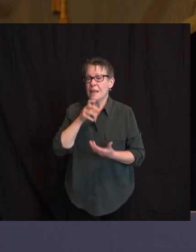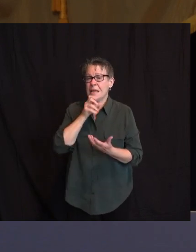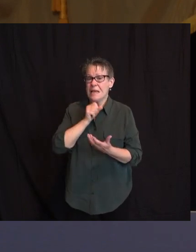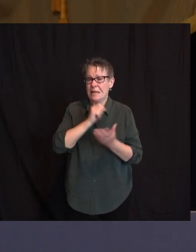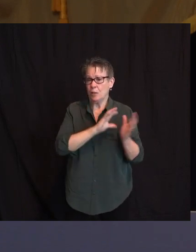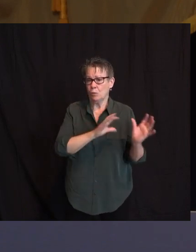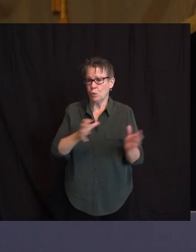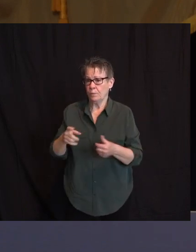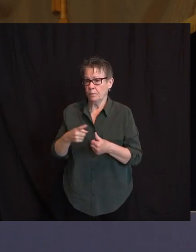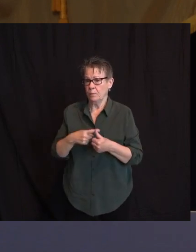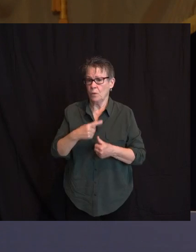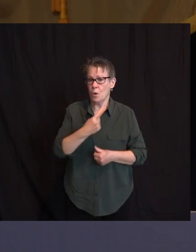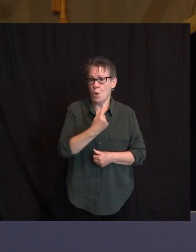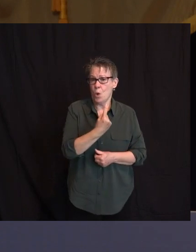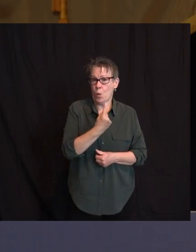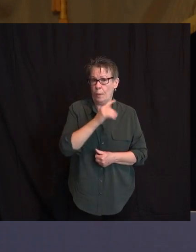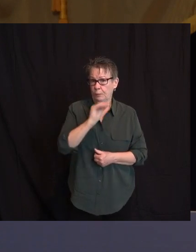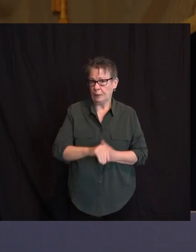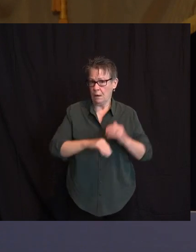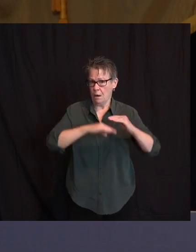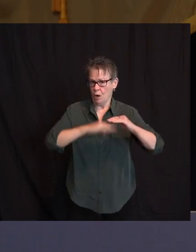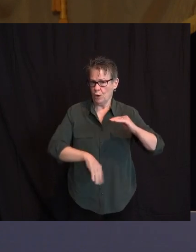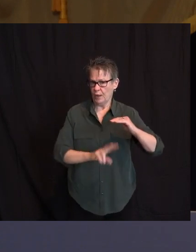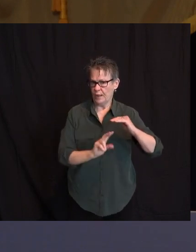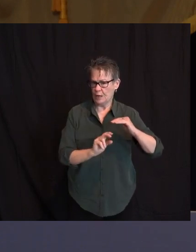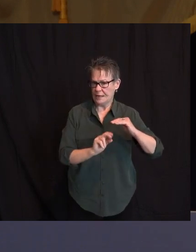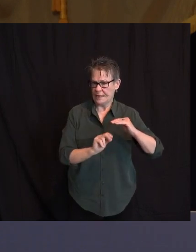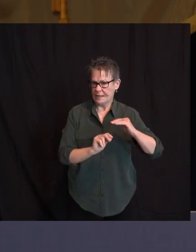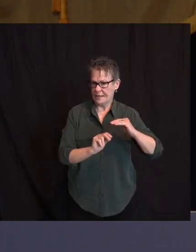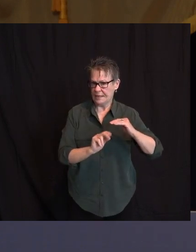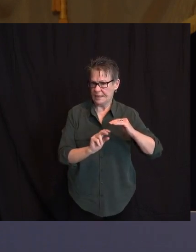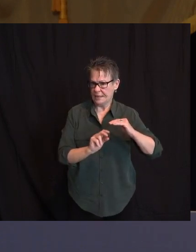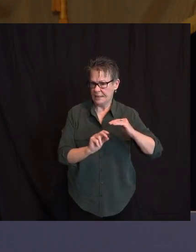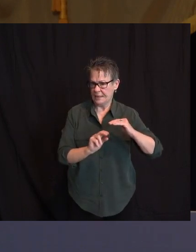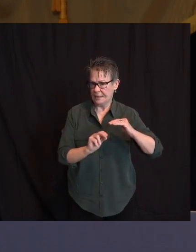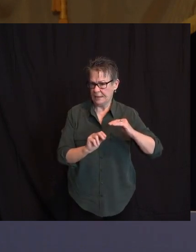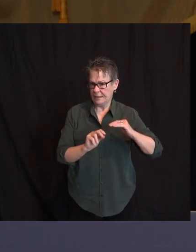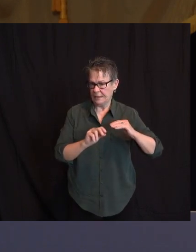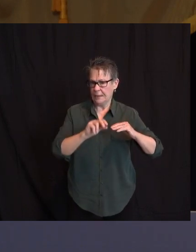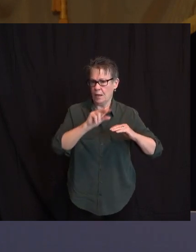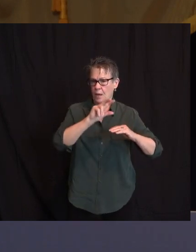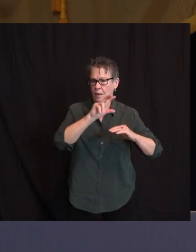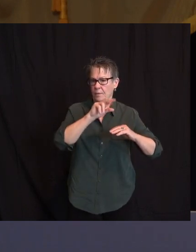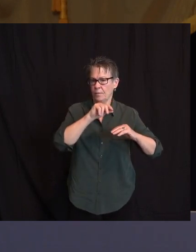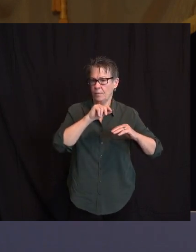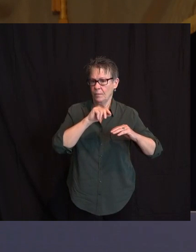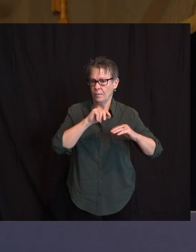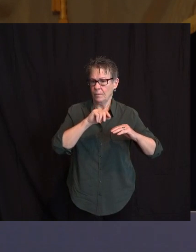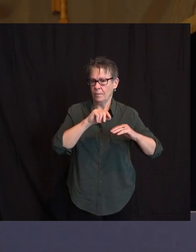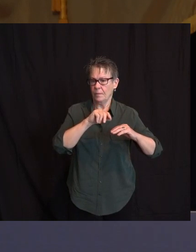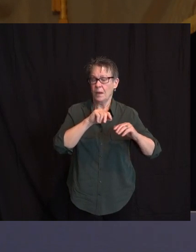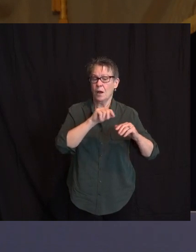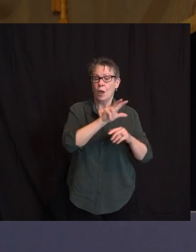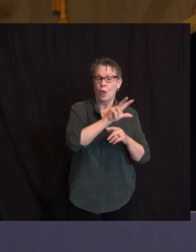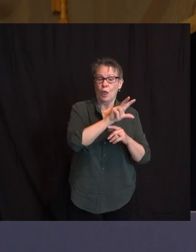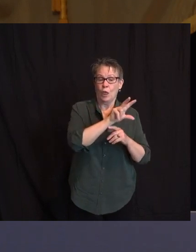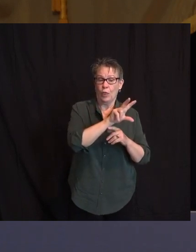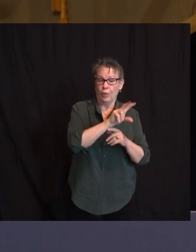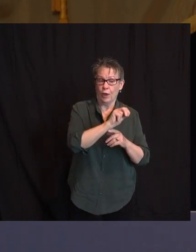under 30 years, 4% 30 to 49 years of age, 17% 50 to 64 years of